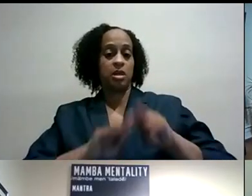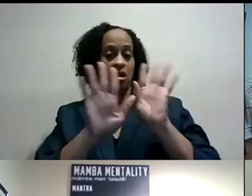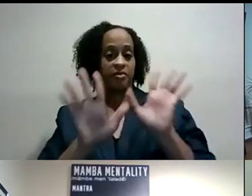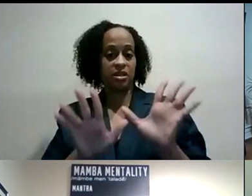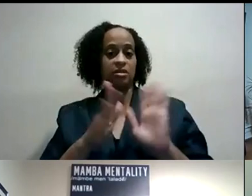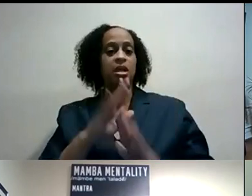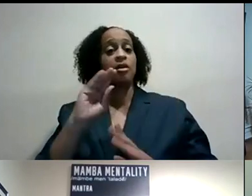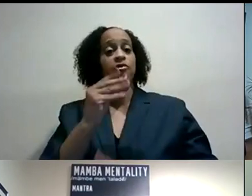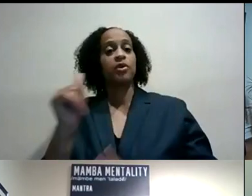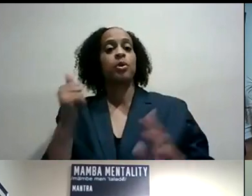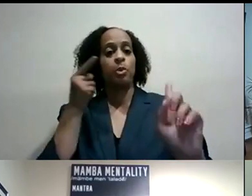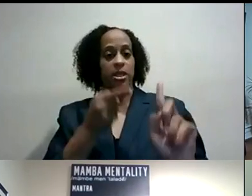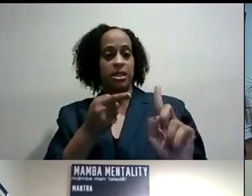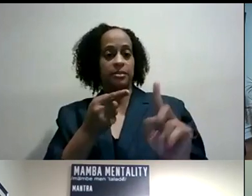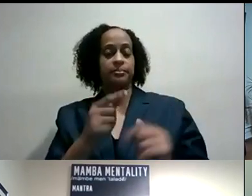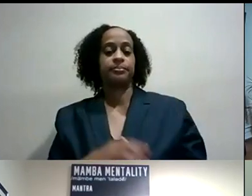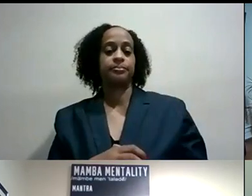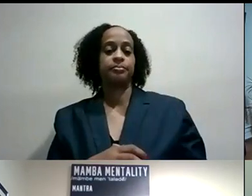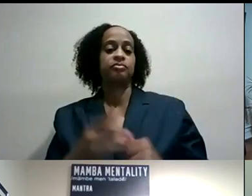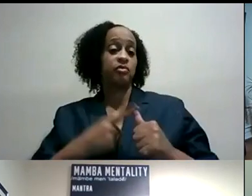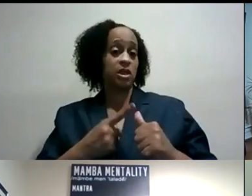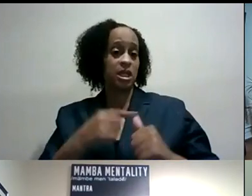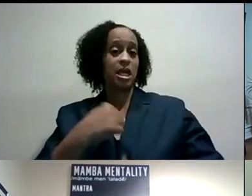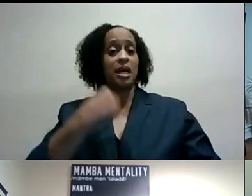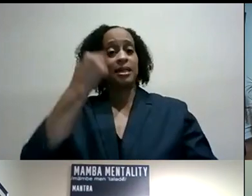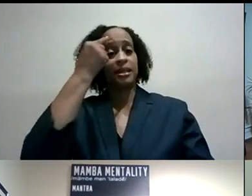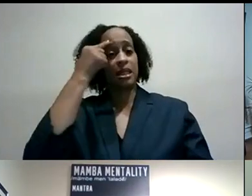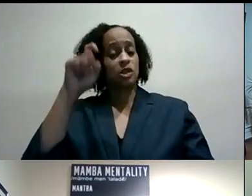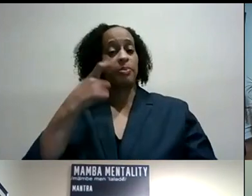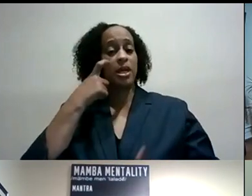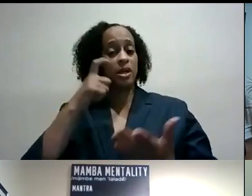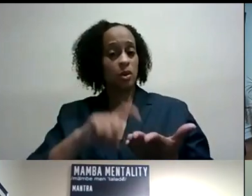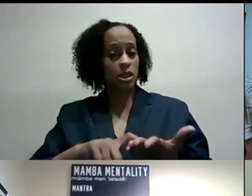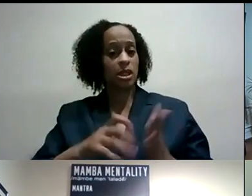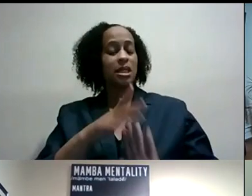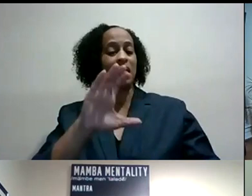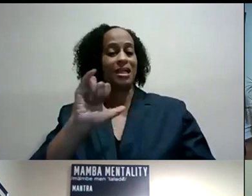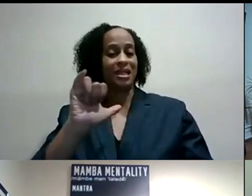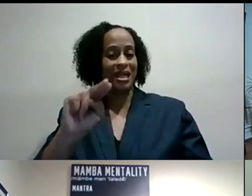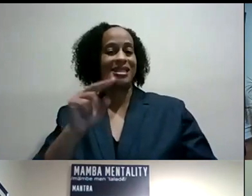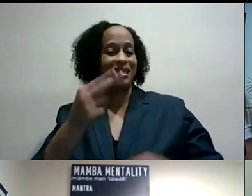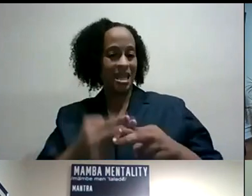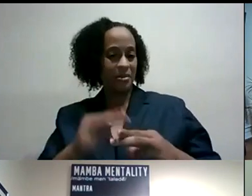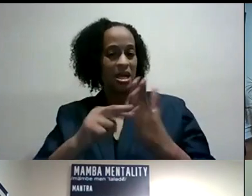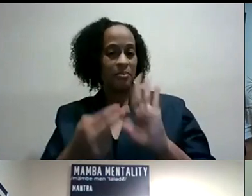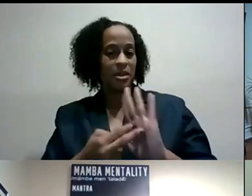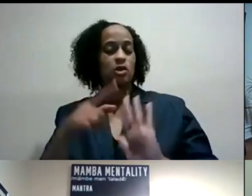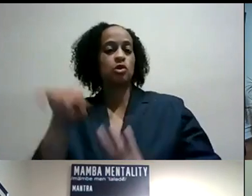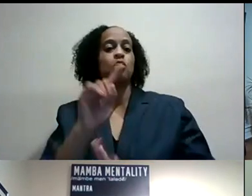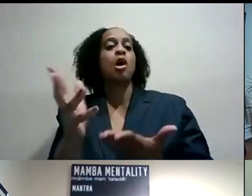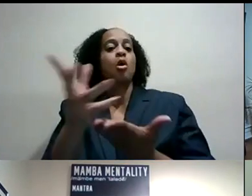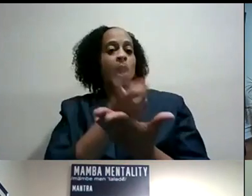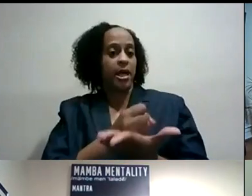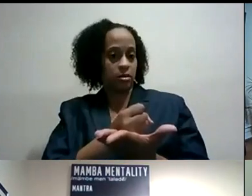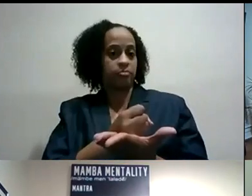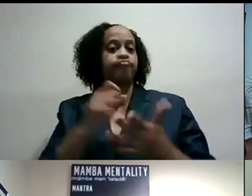me. So first, I think it should be noted that Cain's name means to acquire